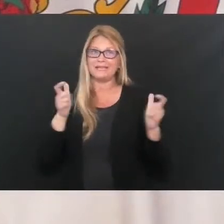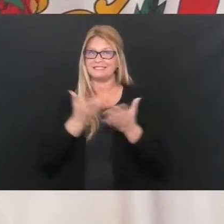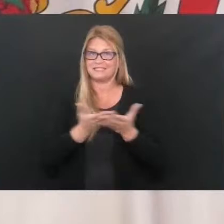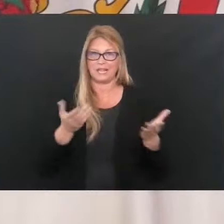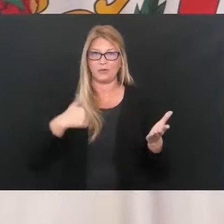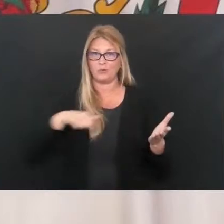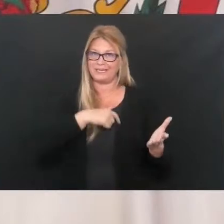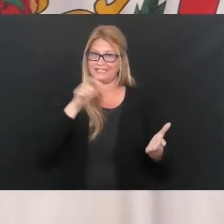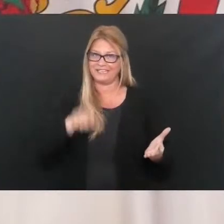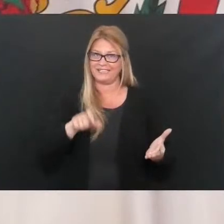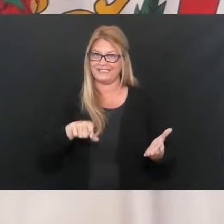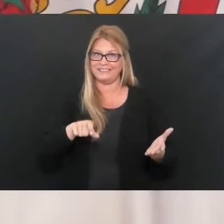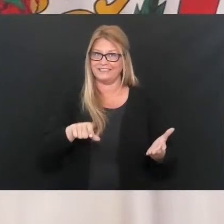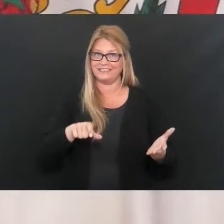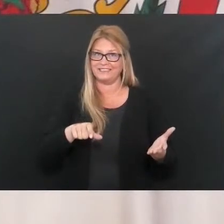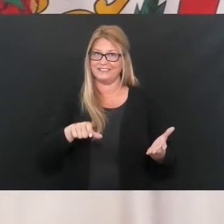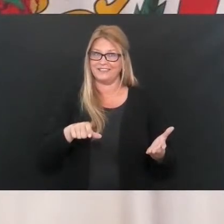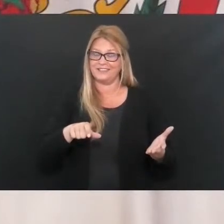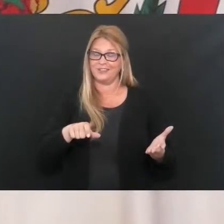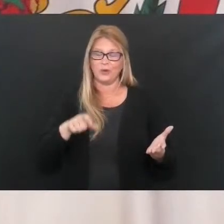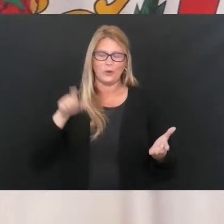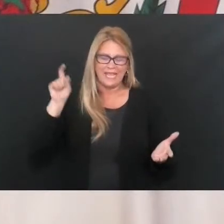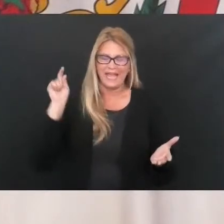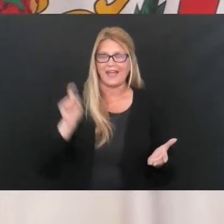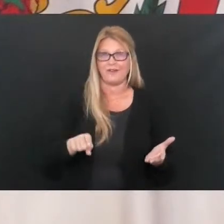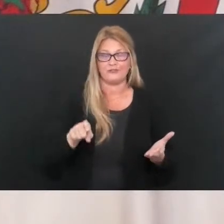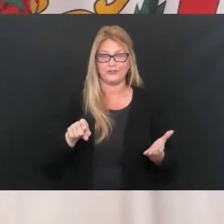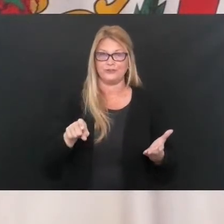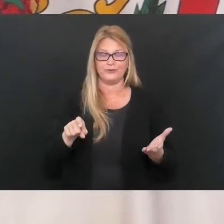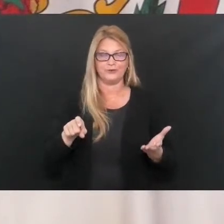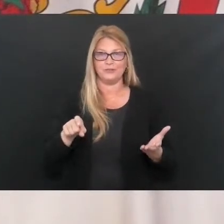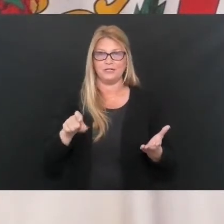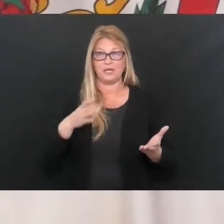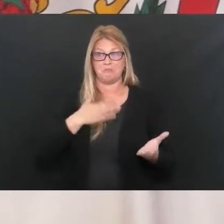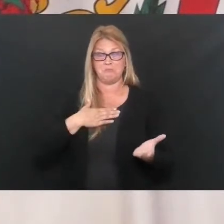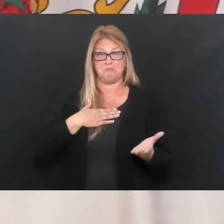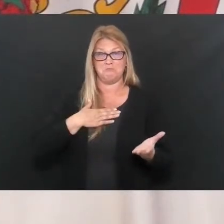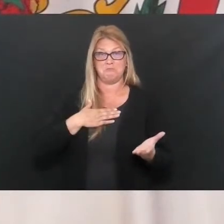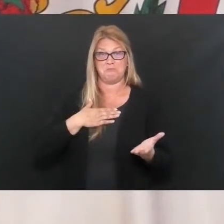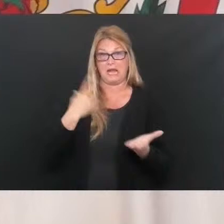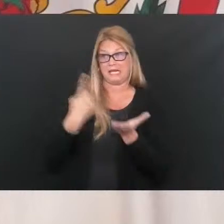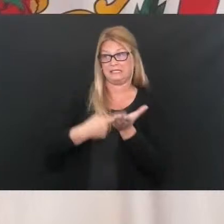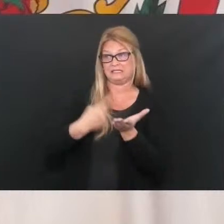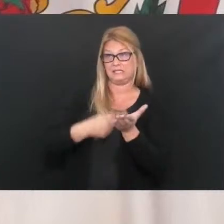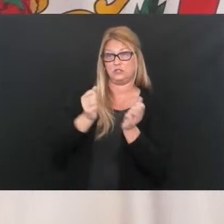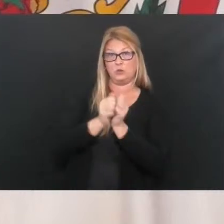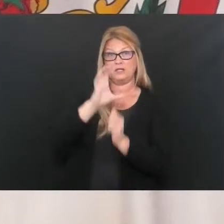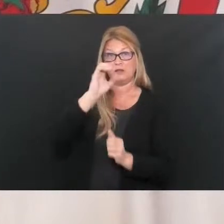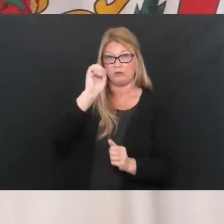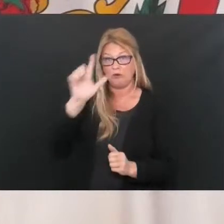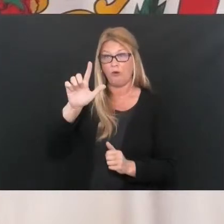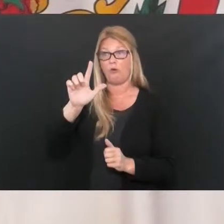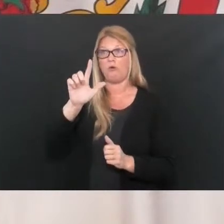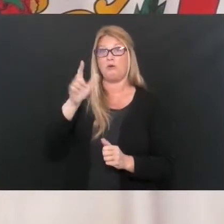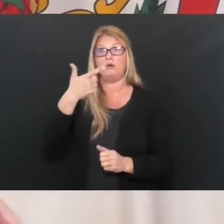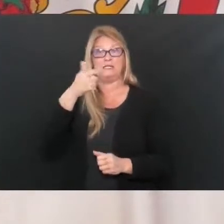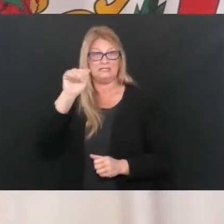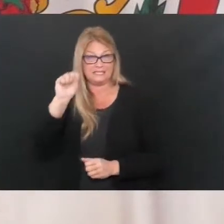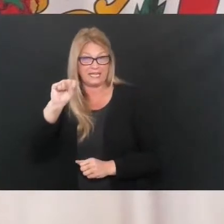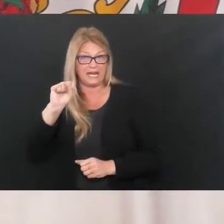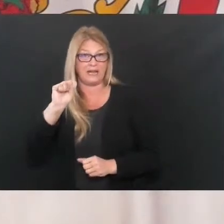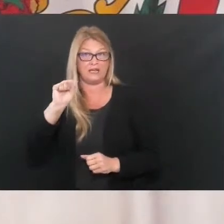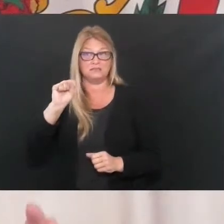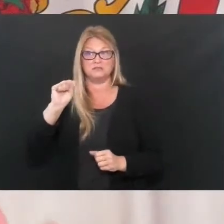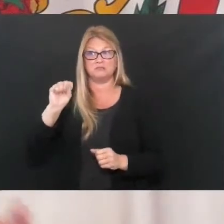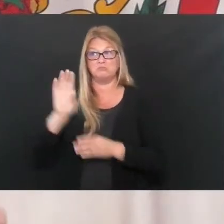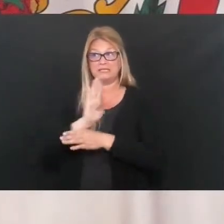do this. In my discussions with the Coal Association people and the gas, they were willing.